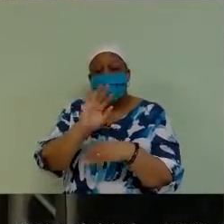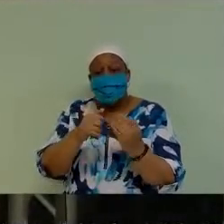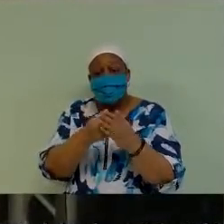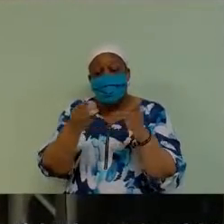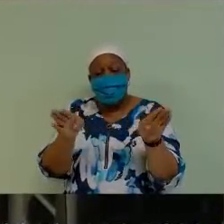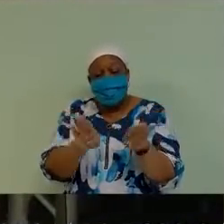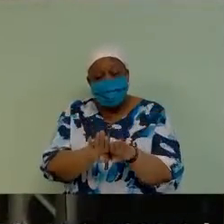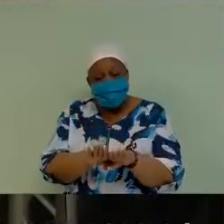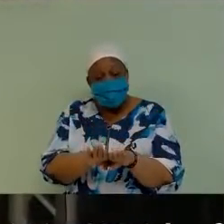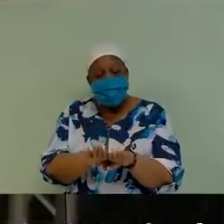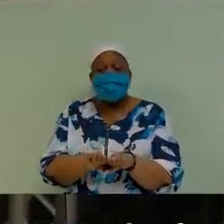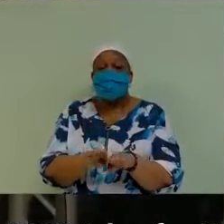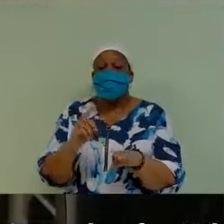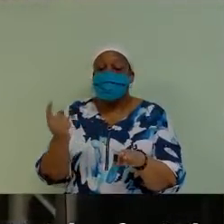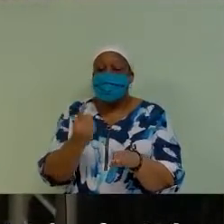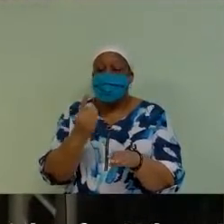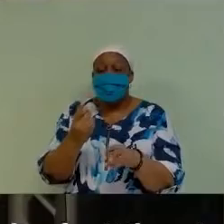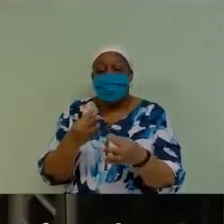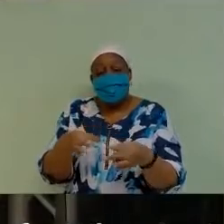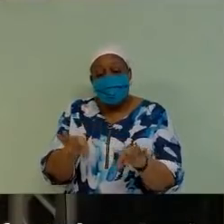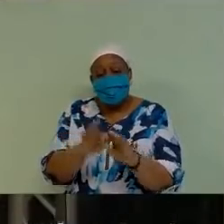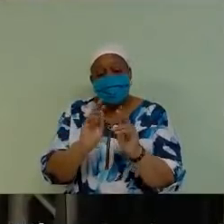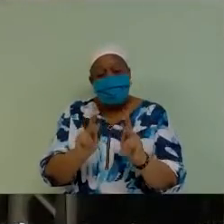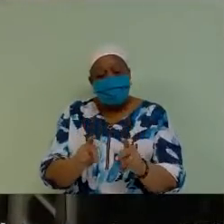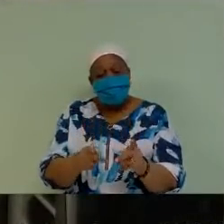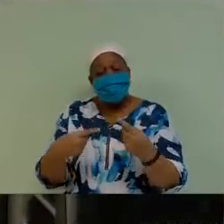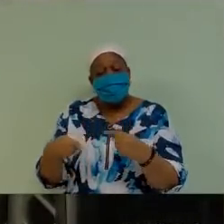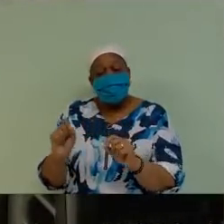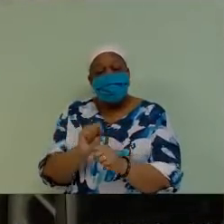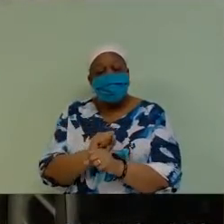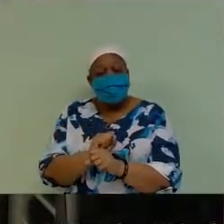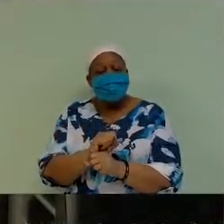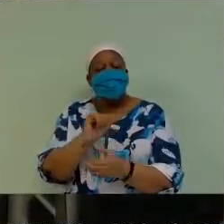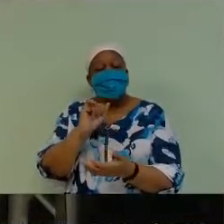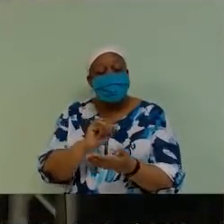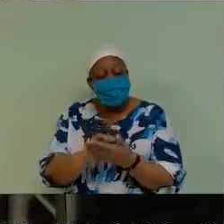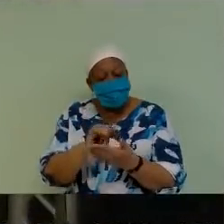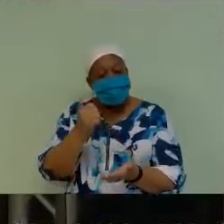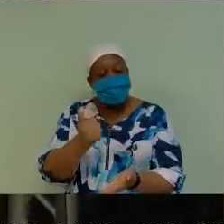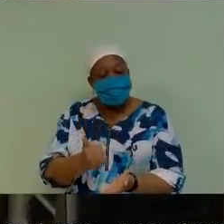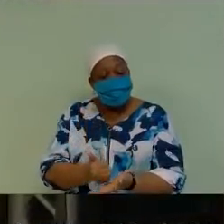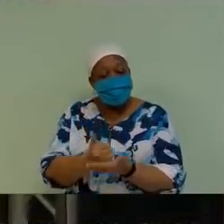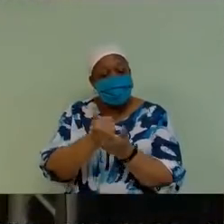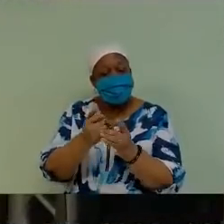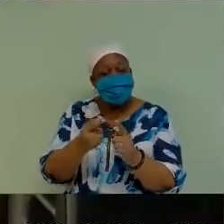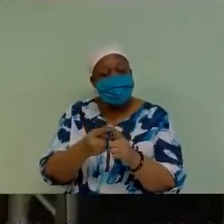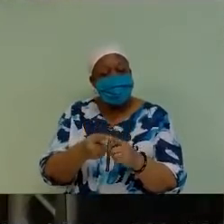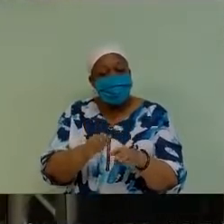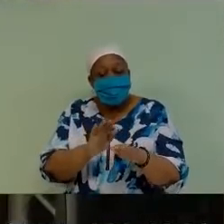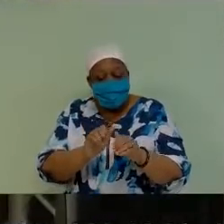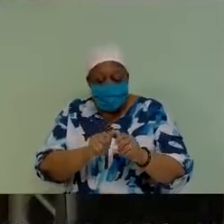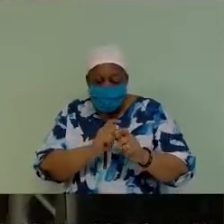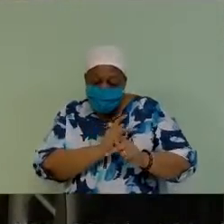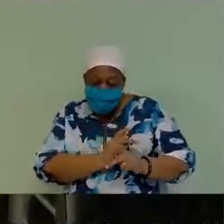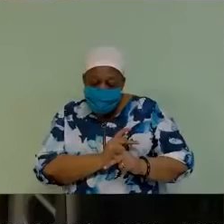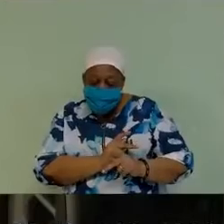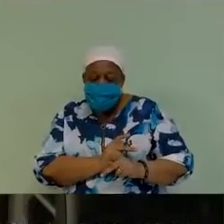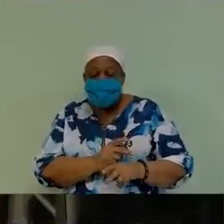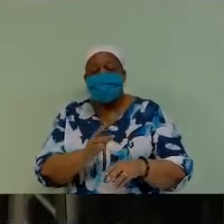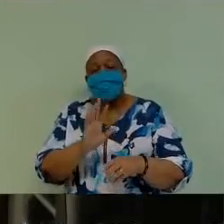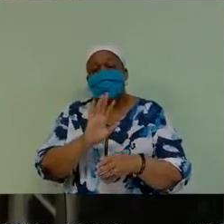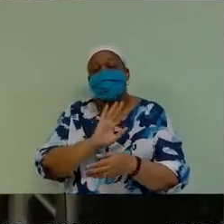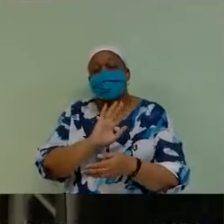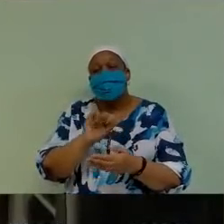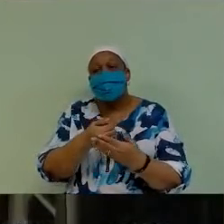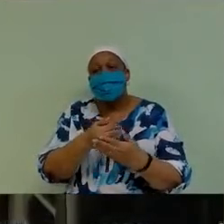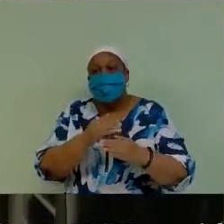And it was thought that these restrictions are what were helpful in containing the spread of the virus.